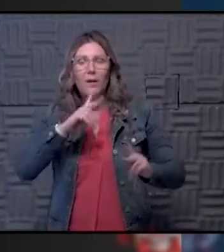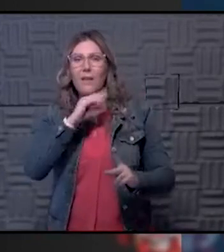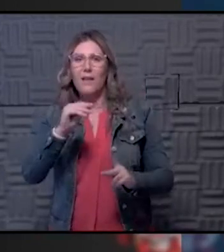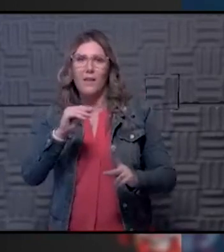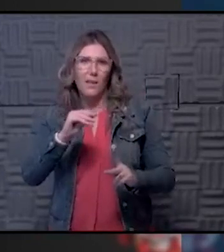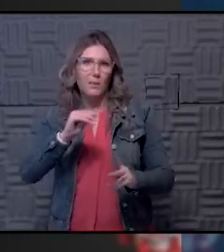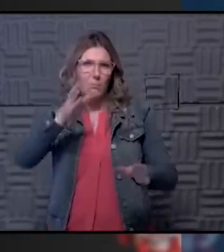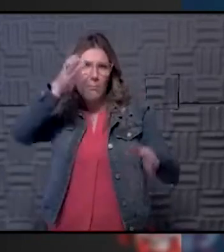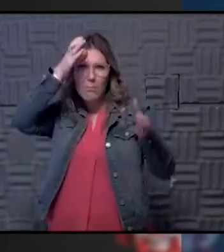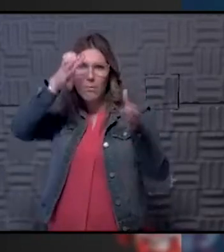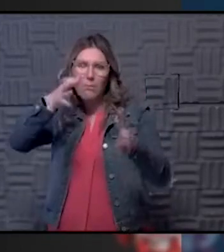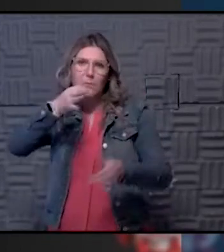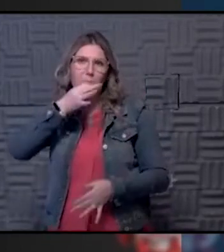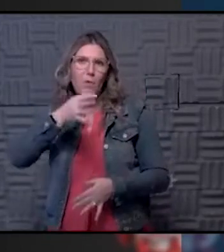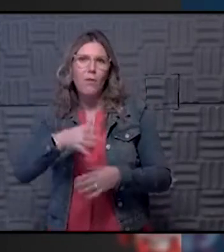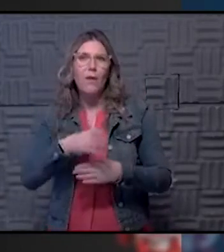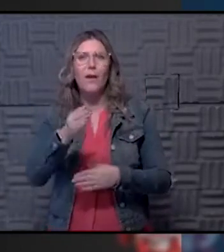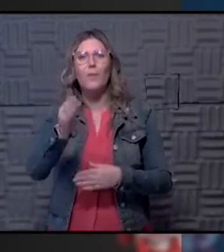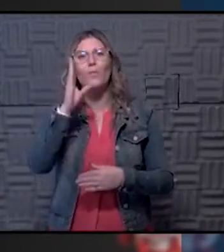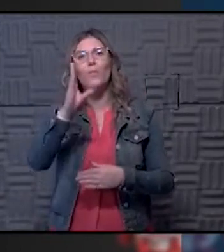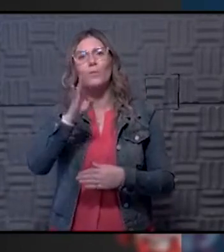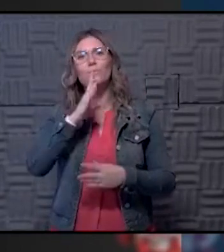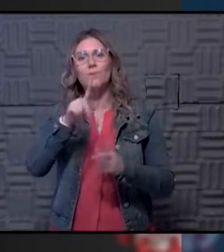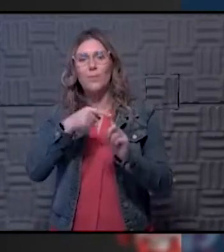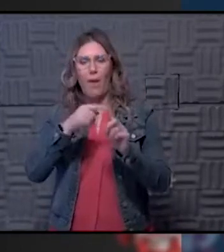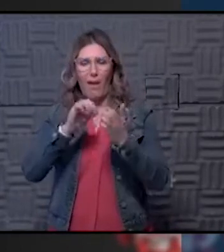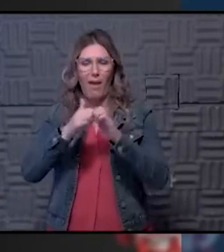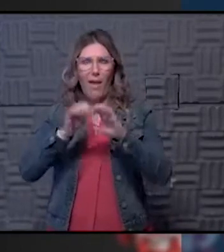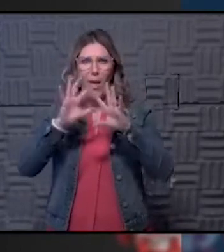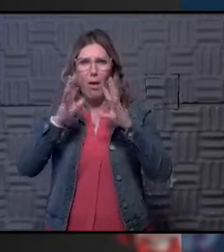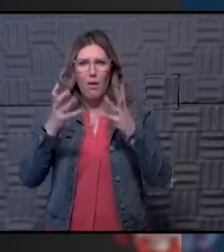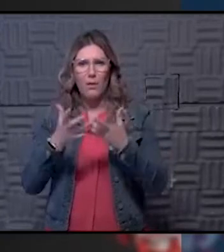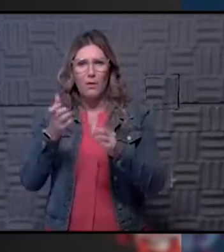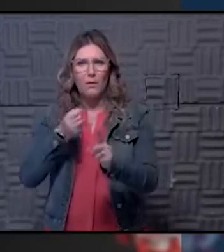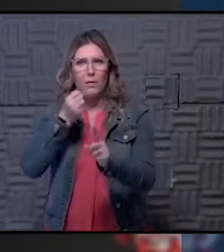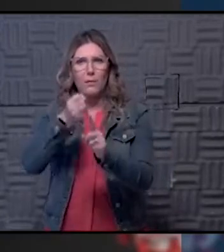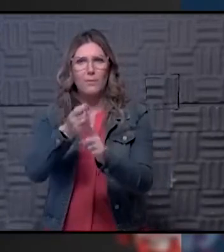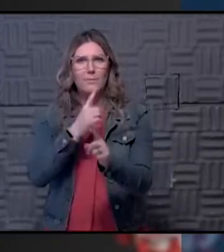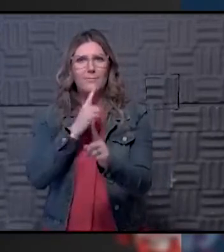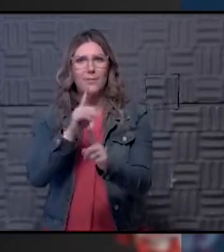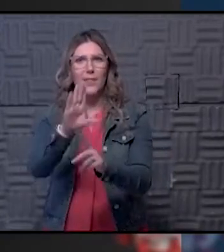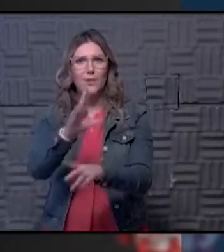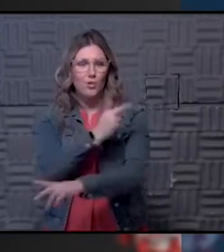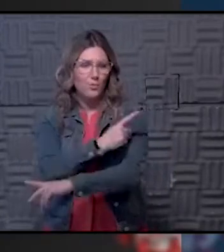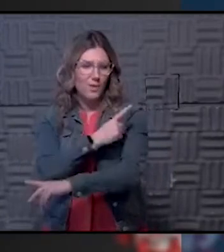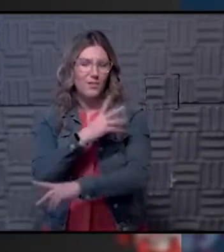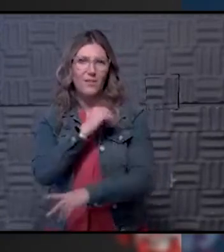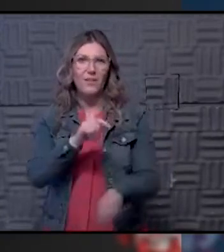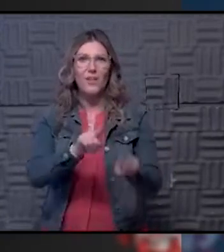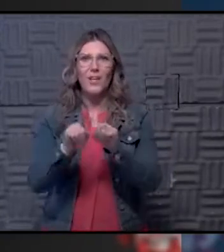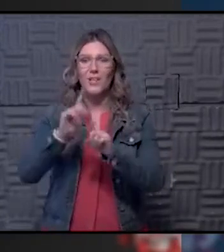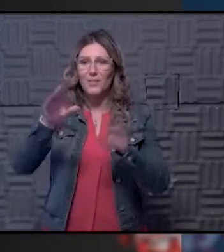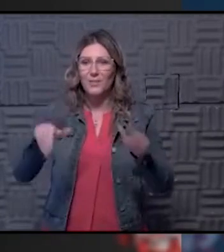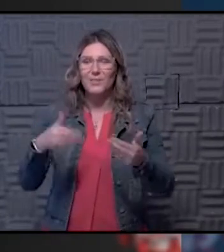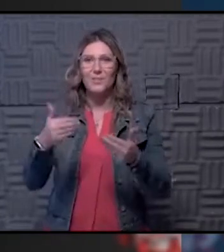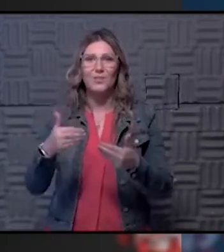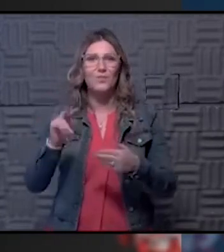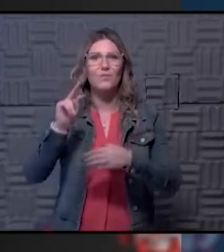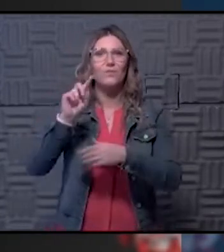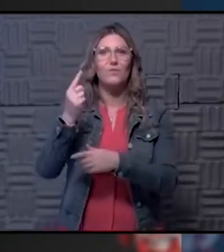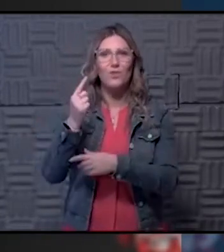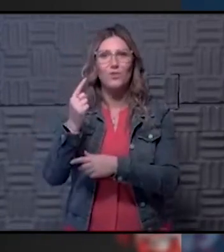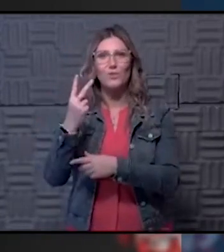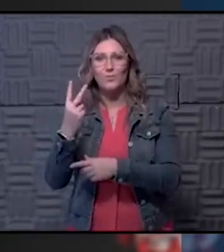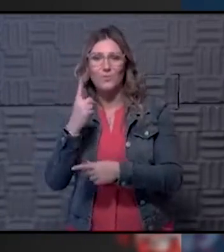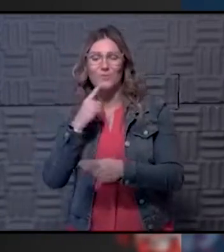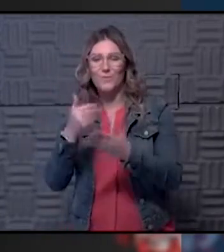them. They're going to talk to us about how the pandemic is impacting their patients and also introduce you to the first two patients to receive the